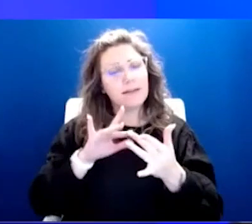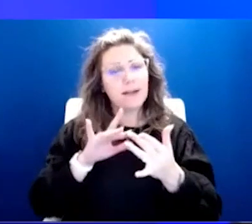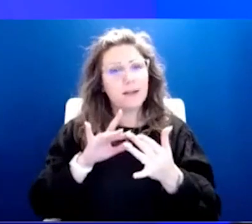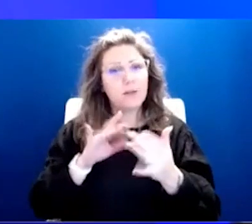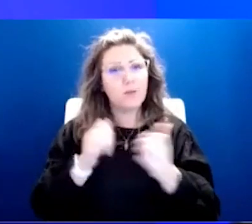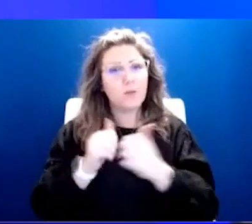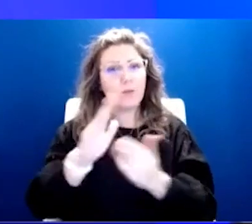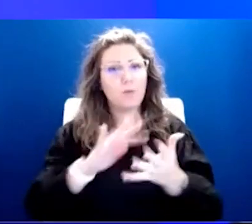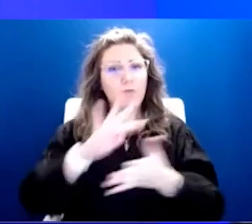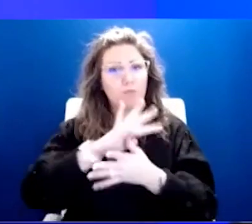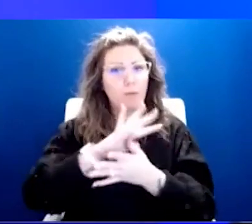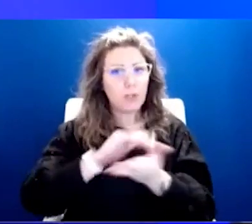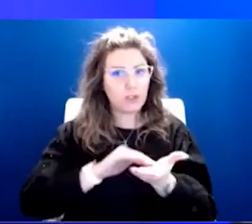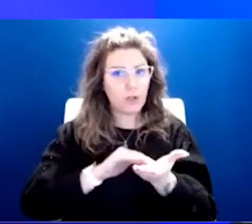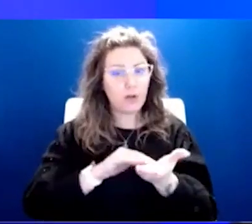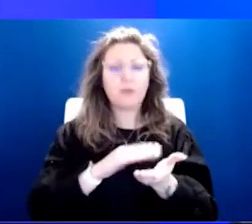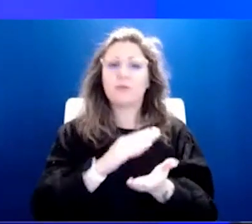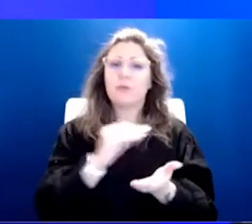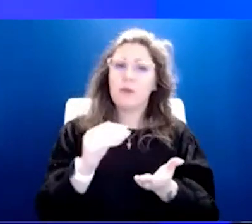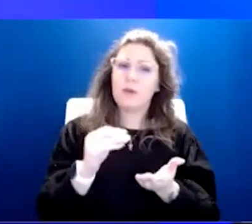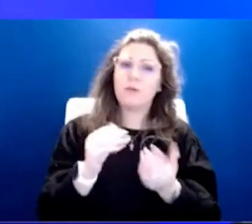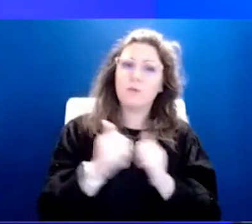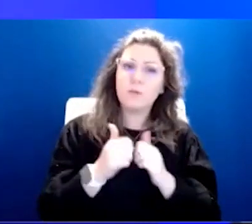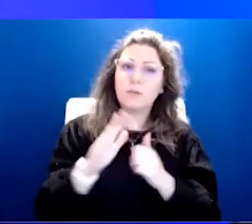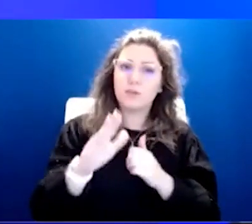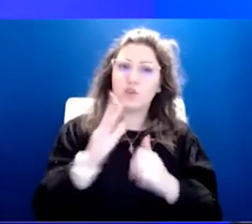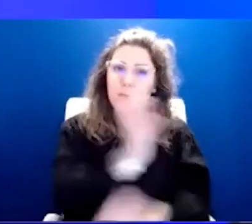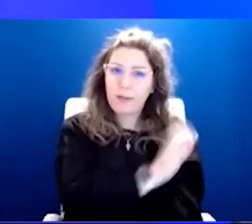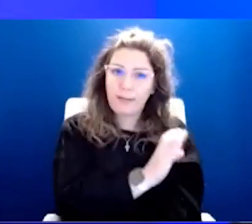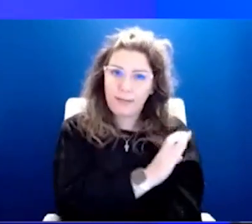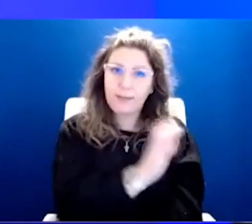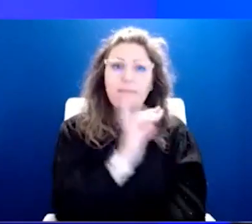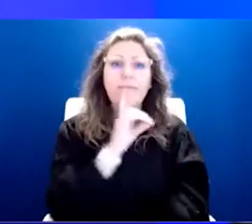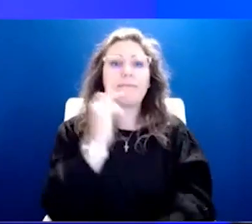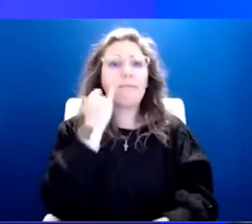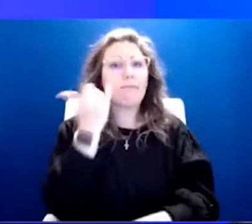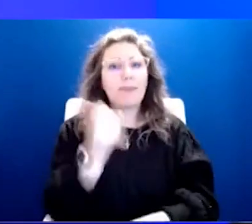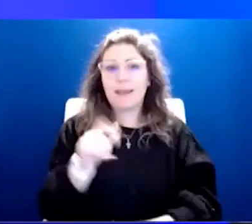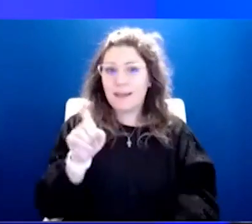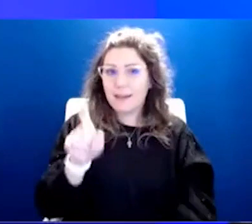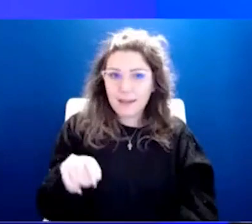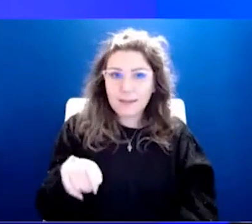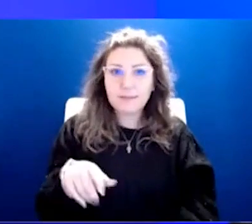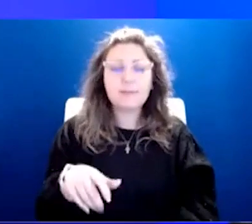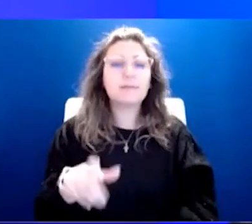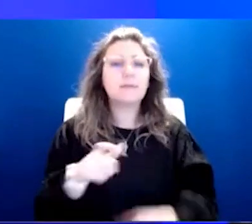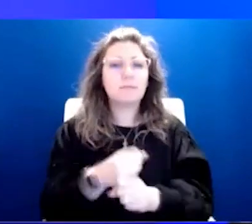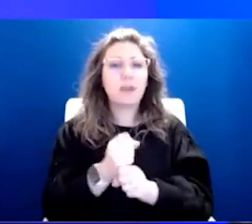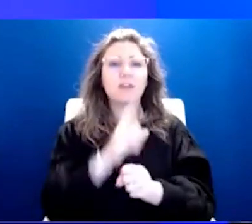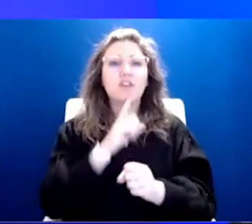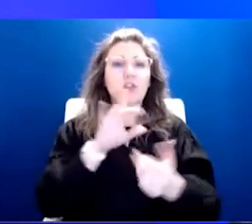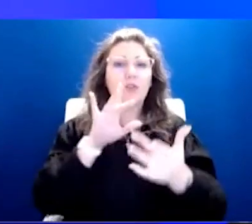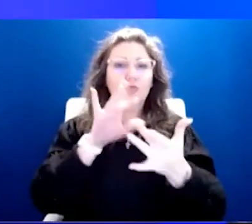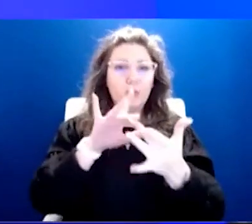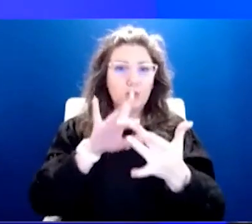care doctor and with your clinic. If you have any needs, make sure and reach out. That's your